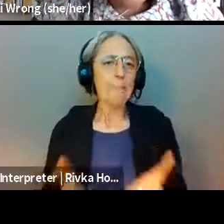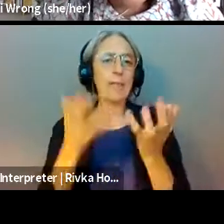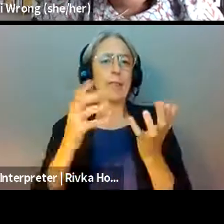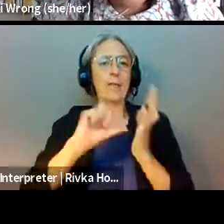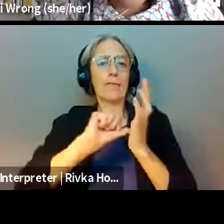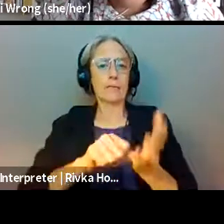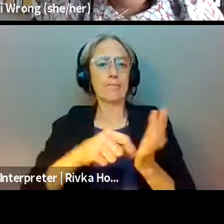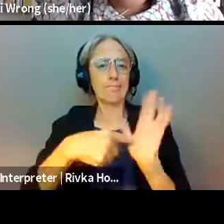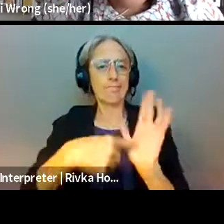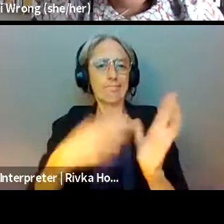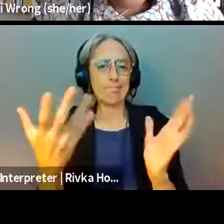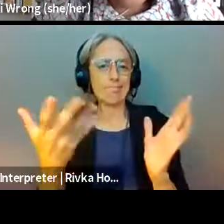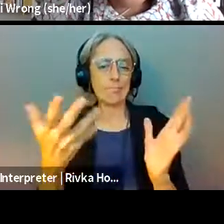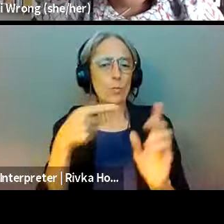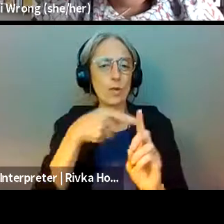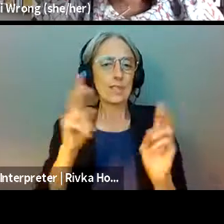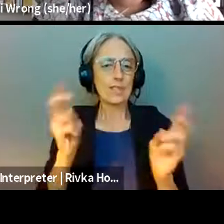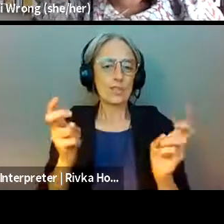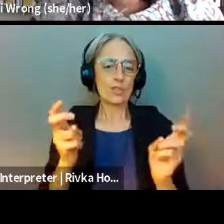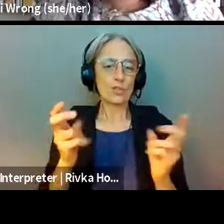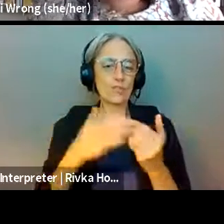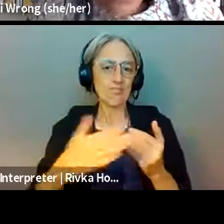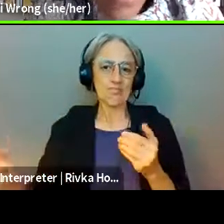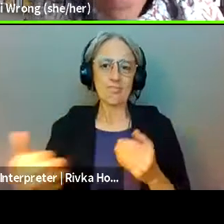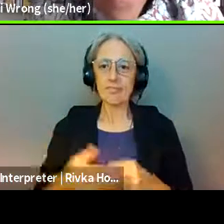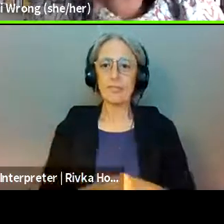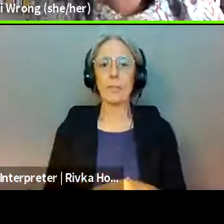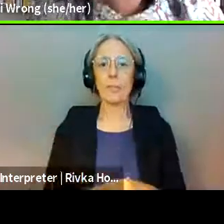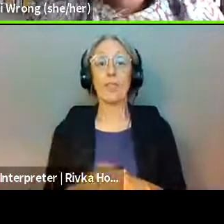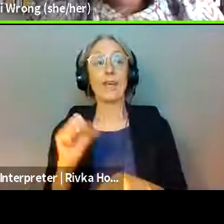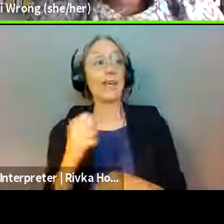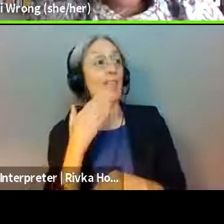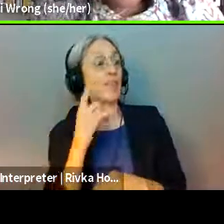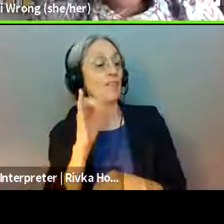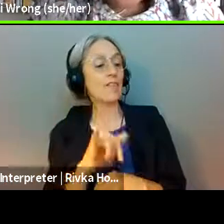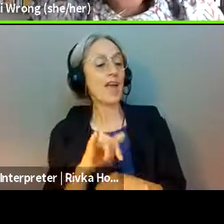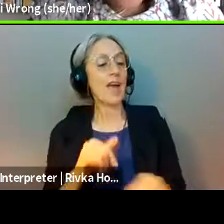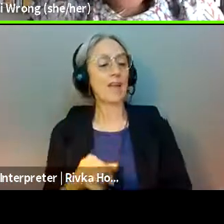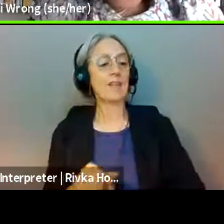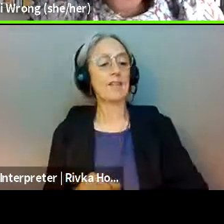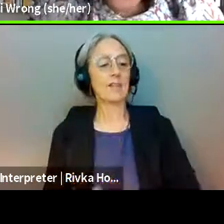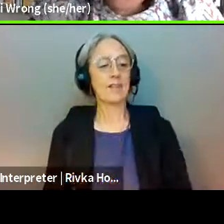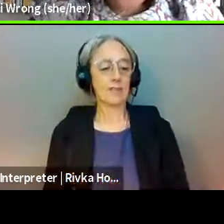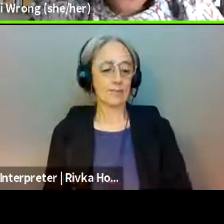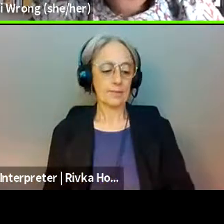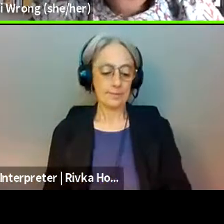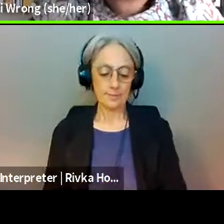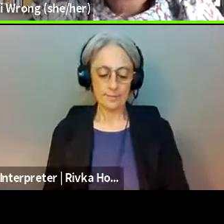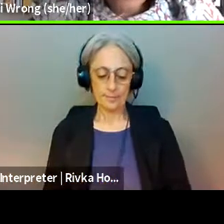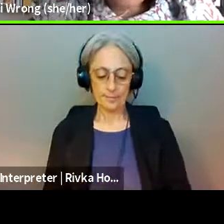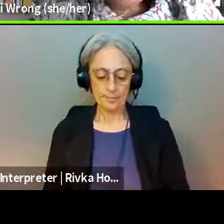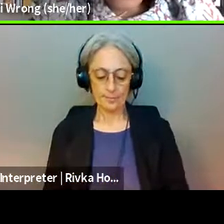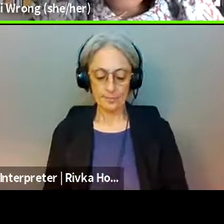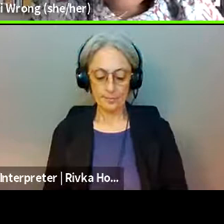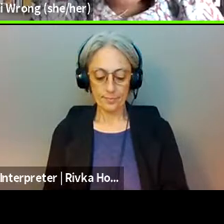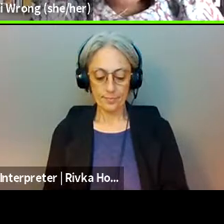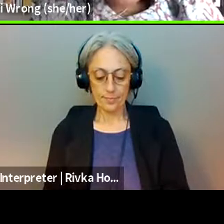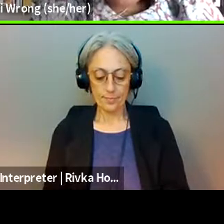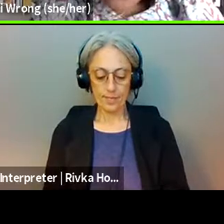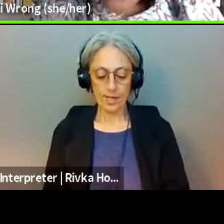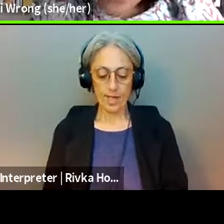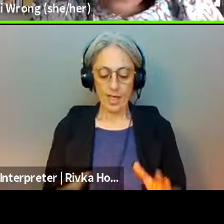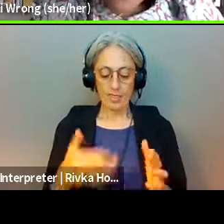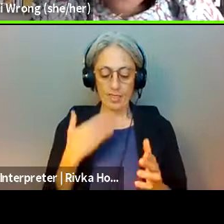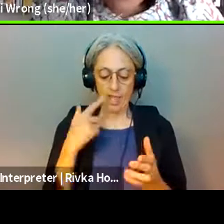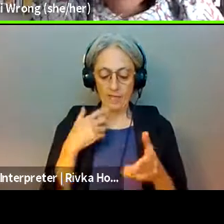can we go forward from here? Yeah, thank you for that. Thank you for allowing me to speak. And